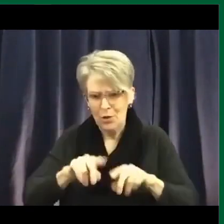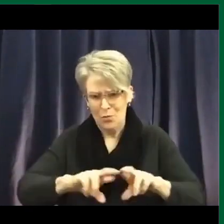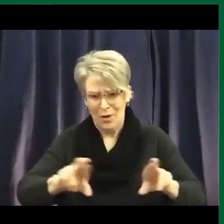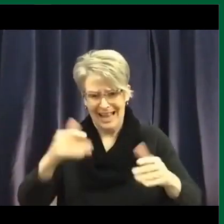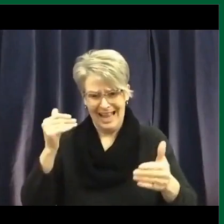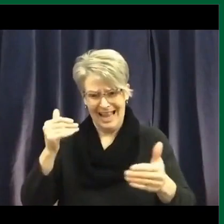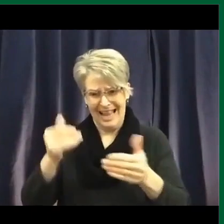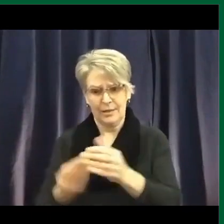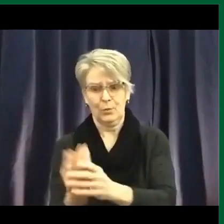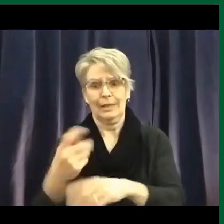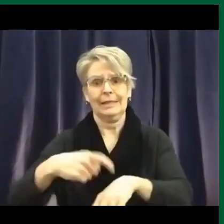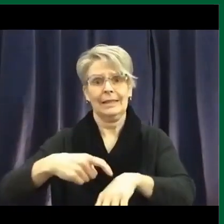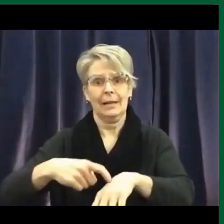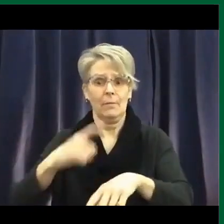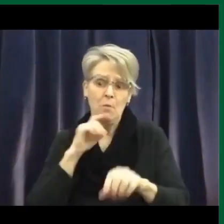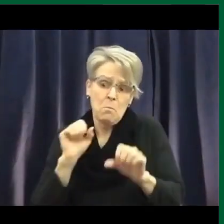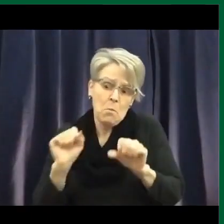the potential of programming.